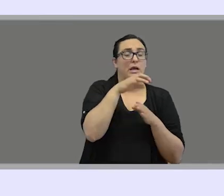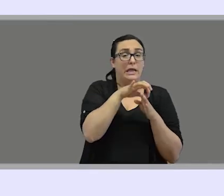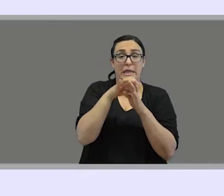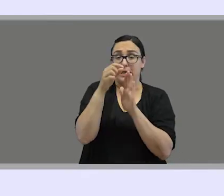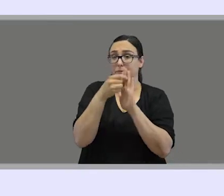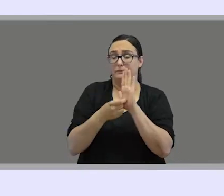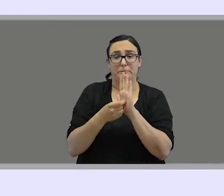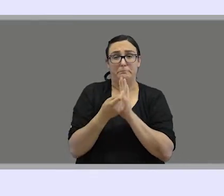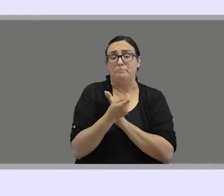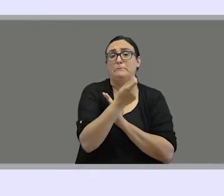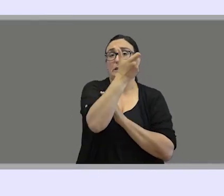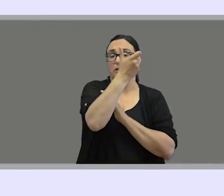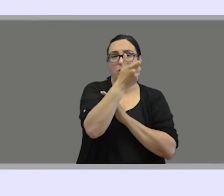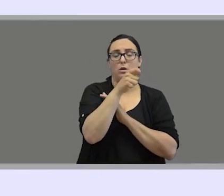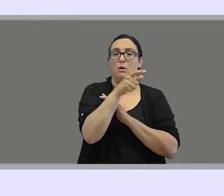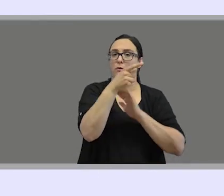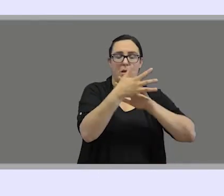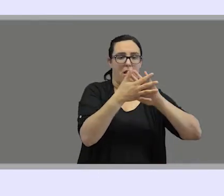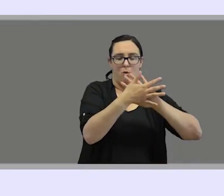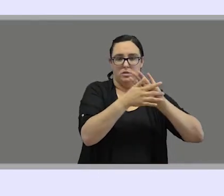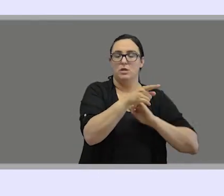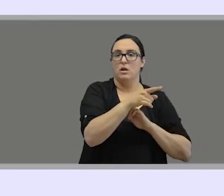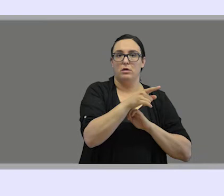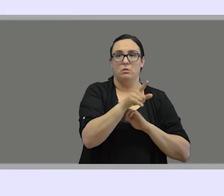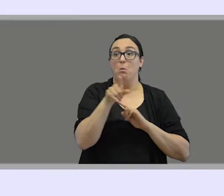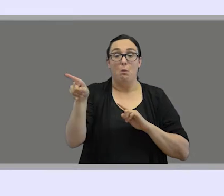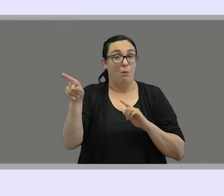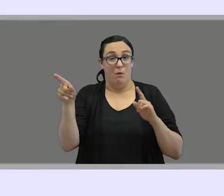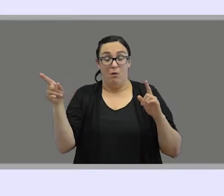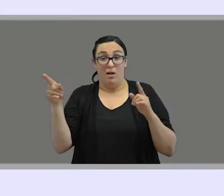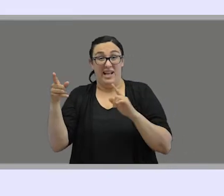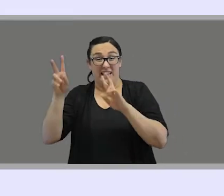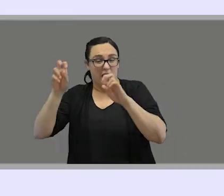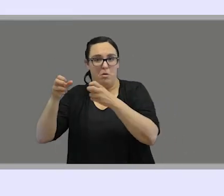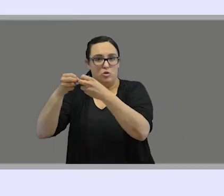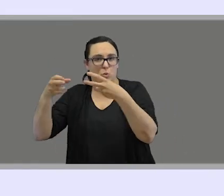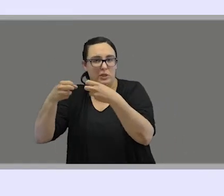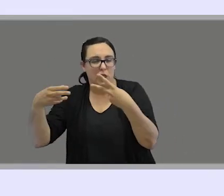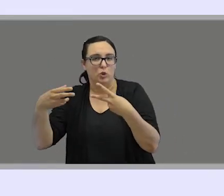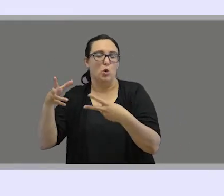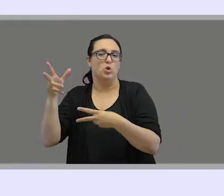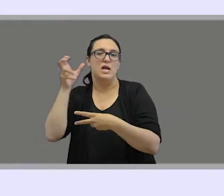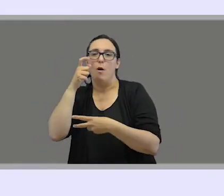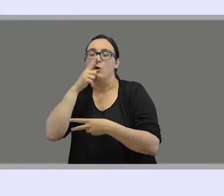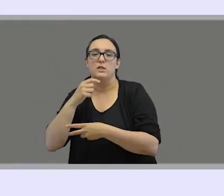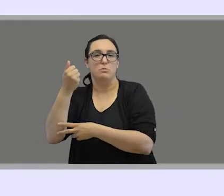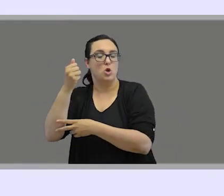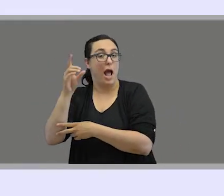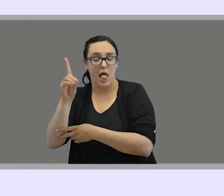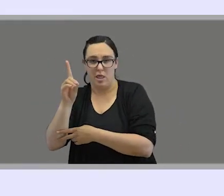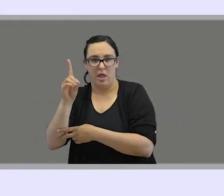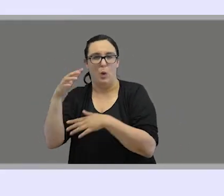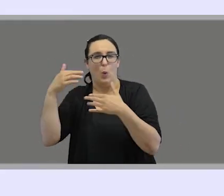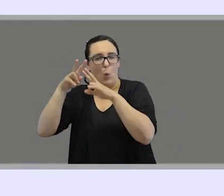this contrasts with the big amount of research that has been carried out for